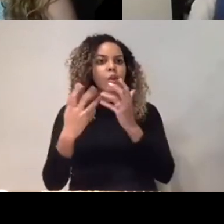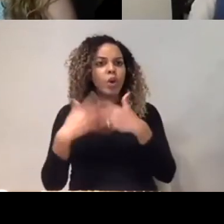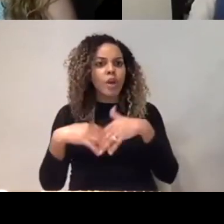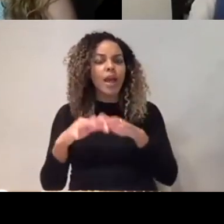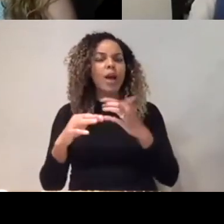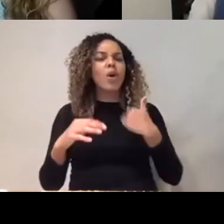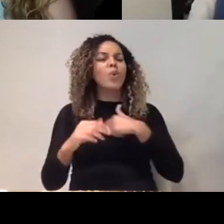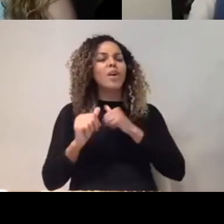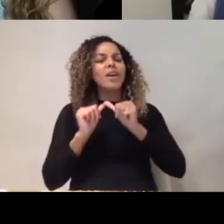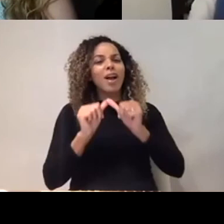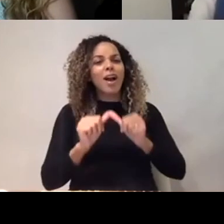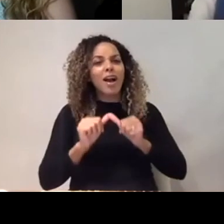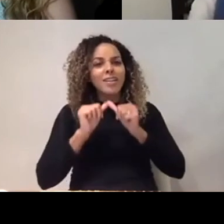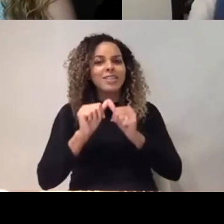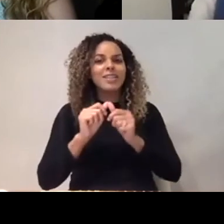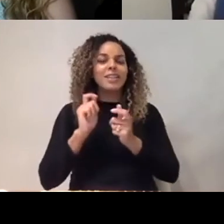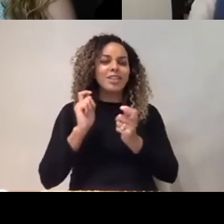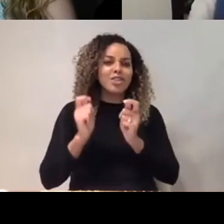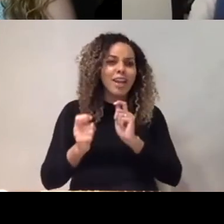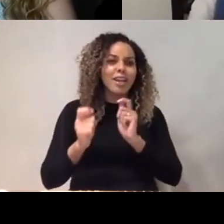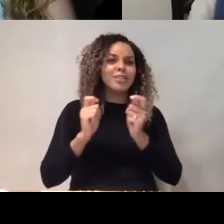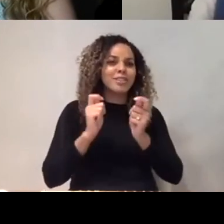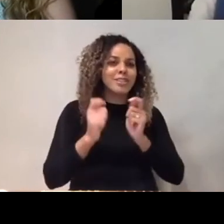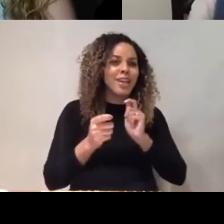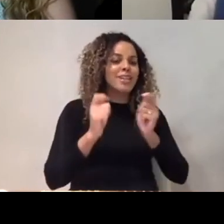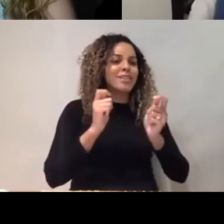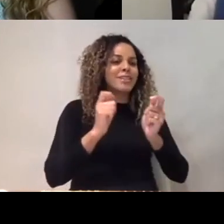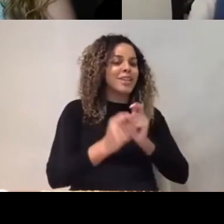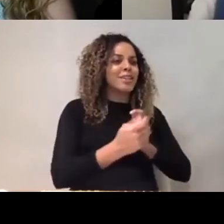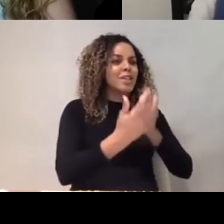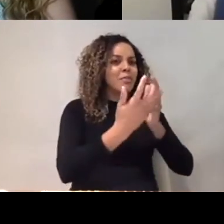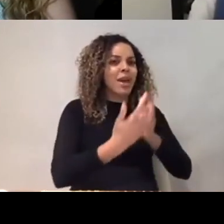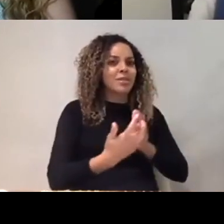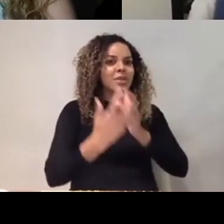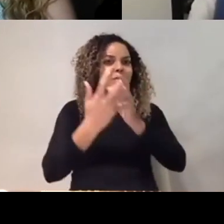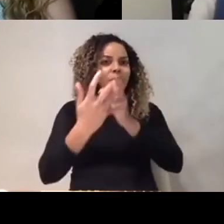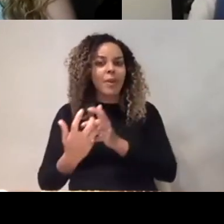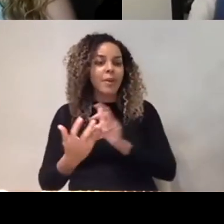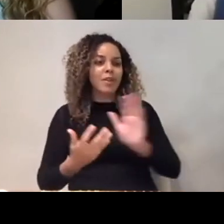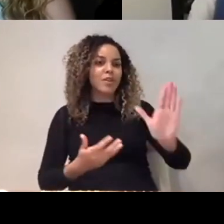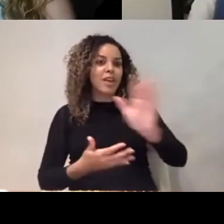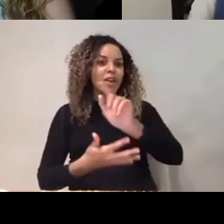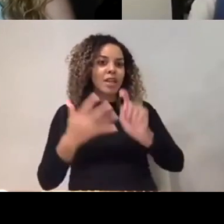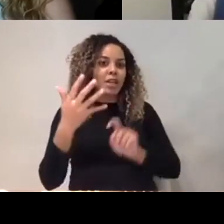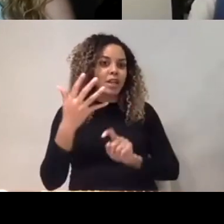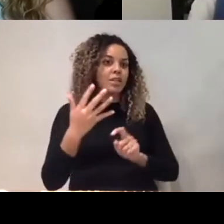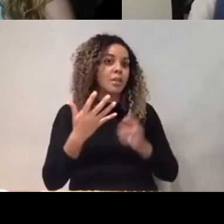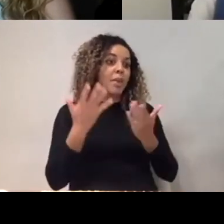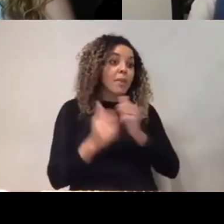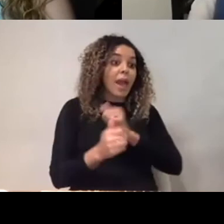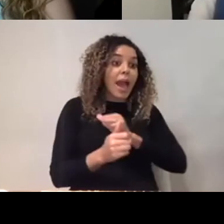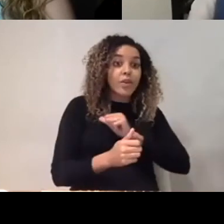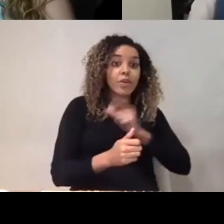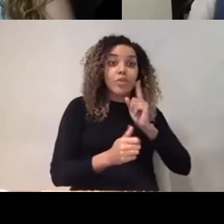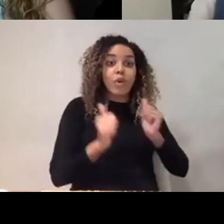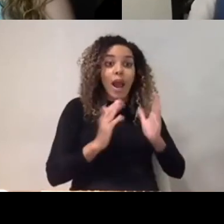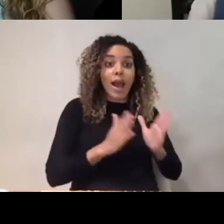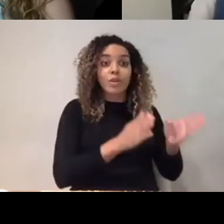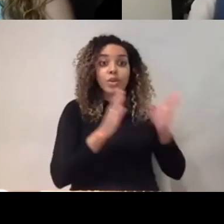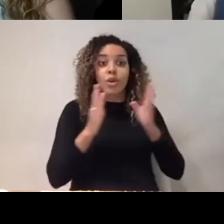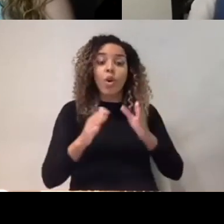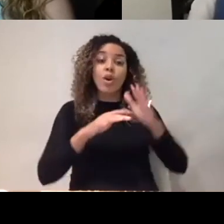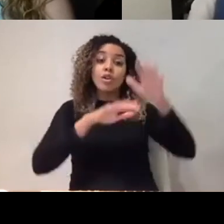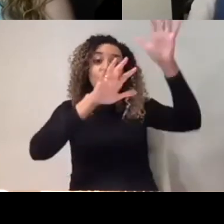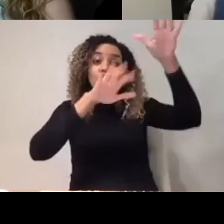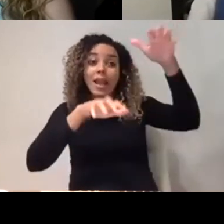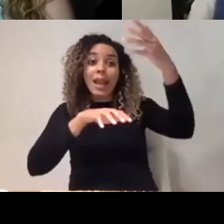as creatives, whether we're accommodating the attitude of a certain performer or you're just accommodating, hey, it's raining outside, we were supposed to shoot outside, let's figure out how